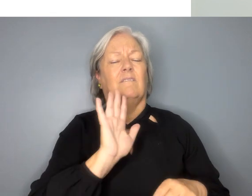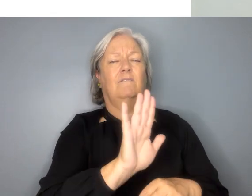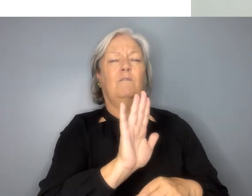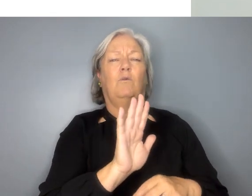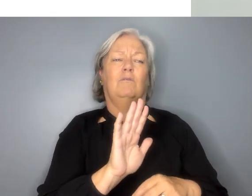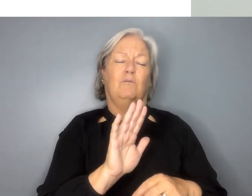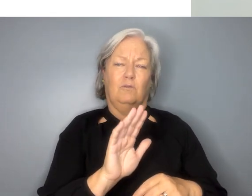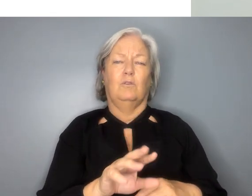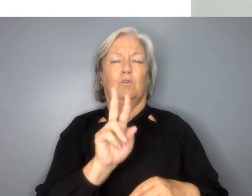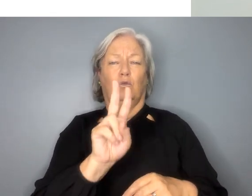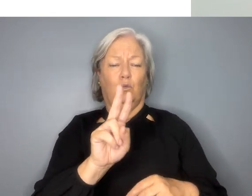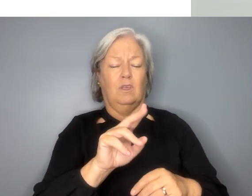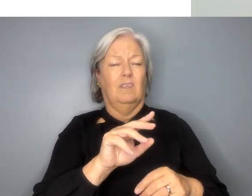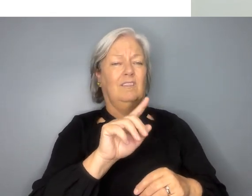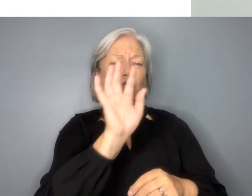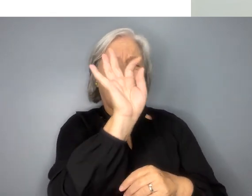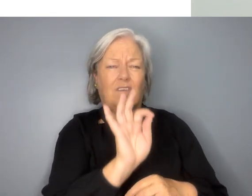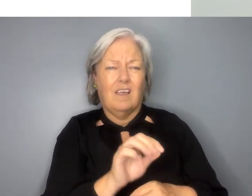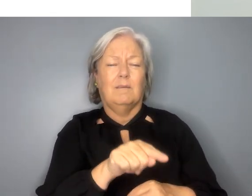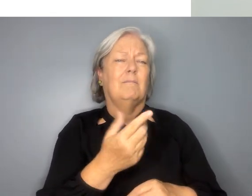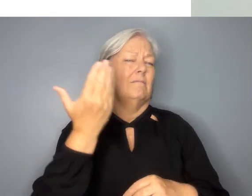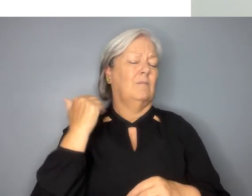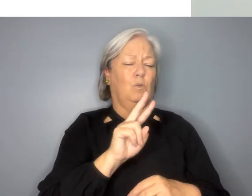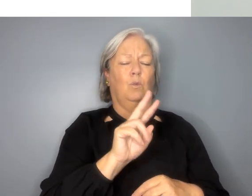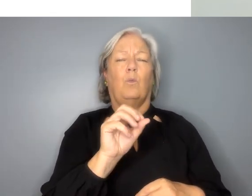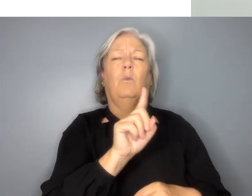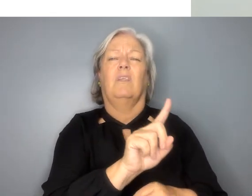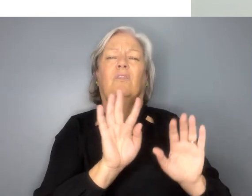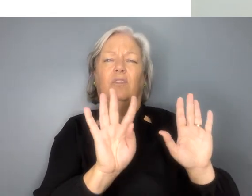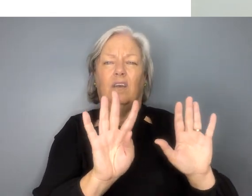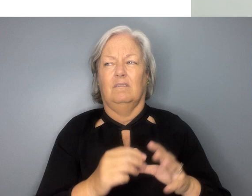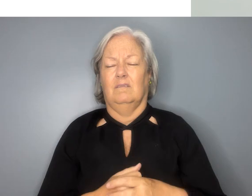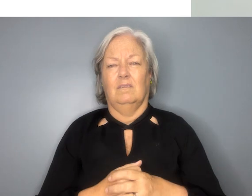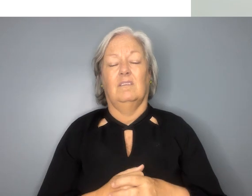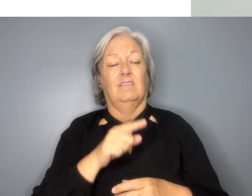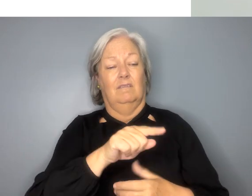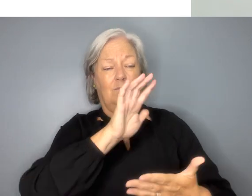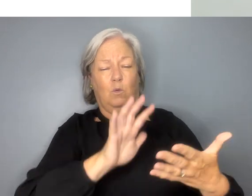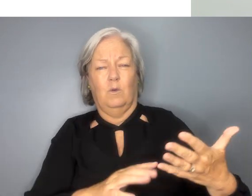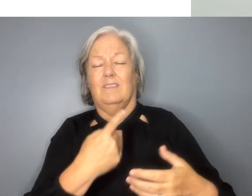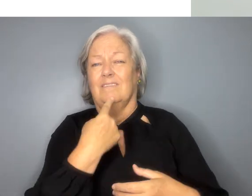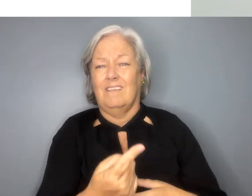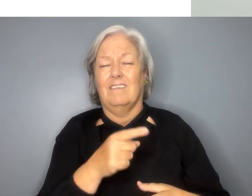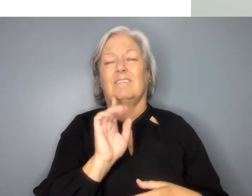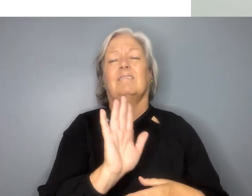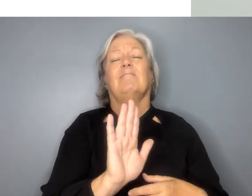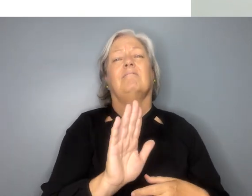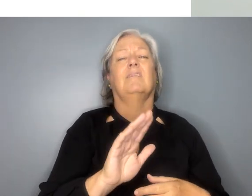Australian states and territories across 2 surveys conducted in 2019. The report found